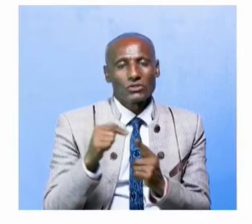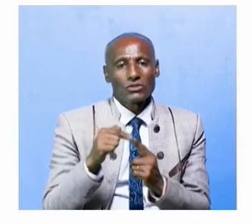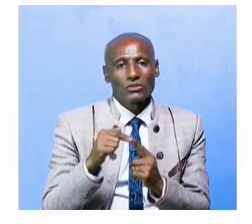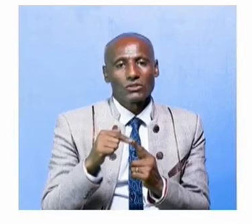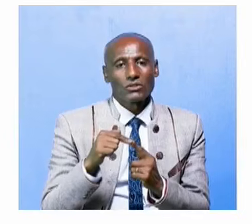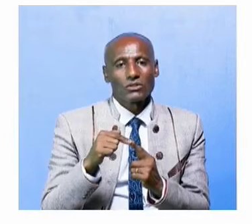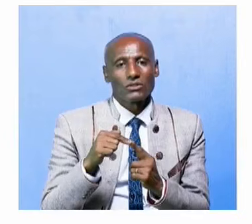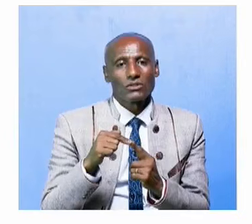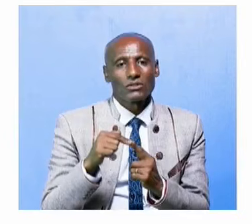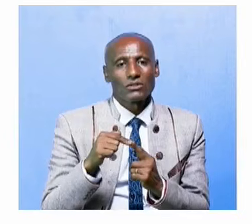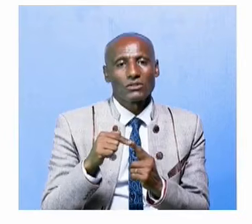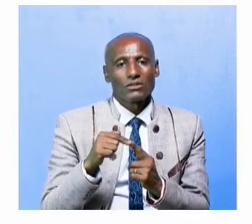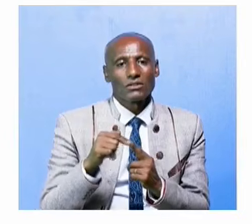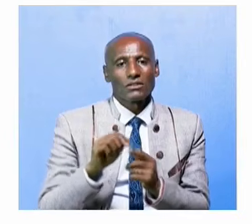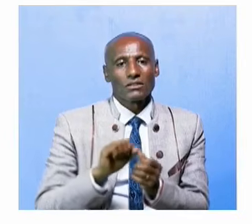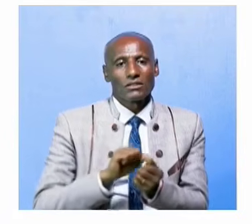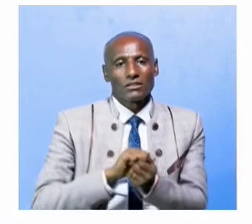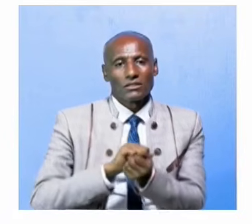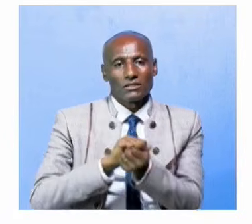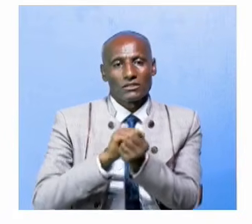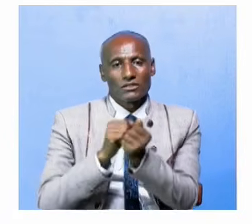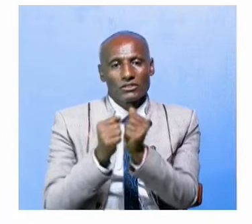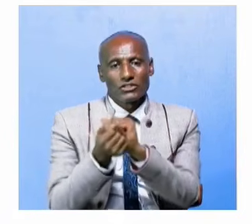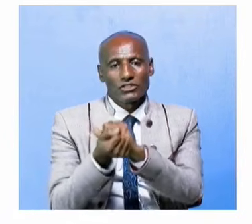So change.